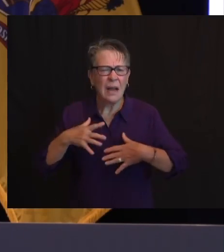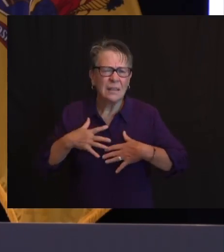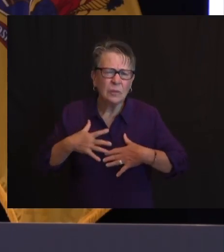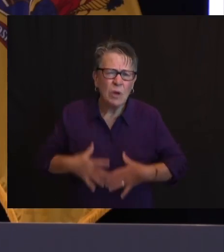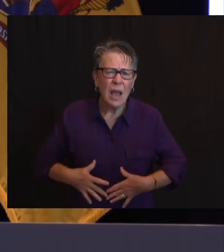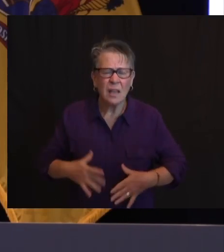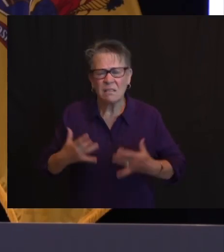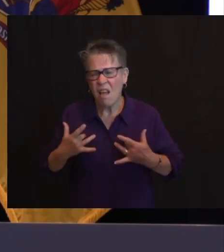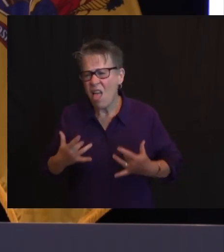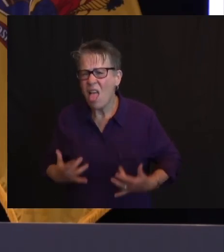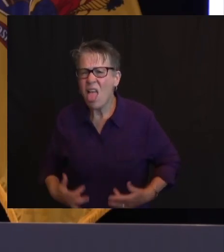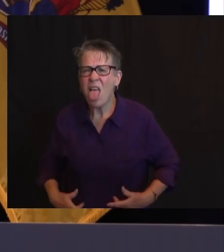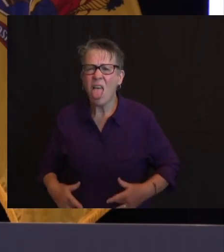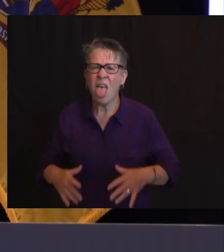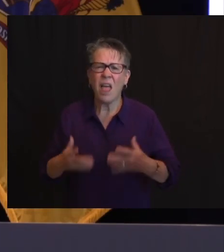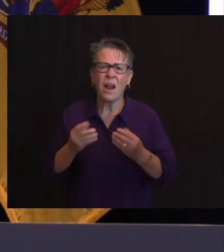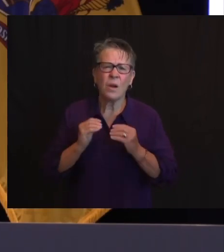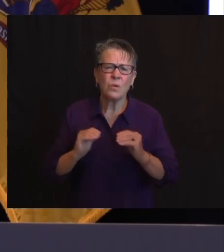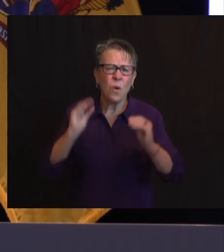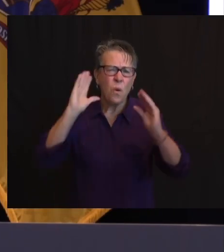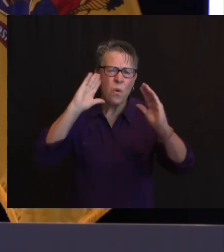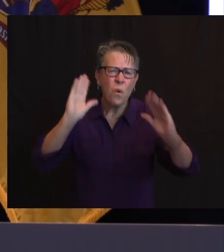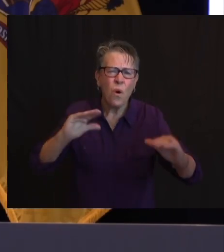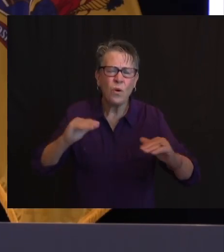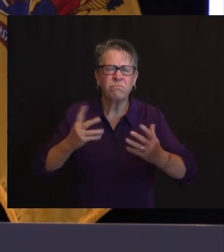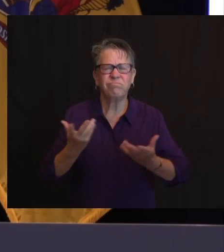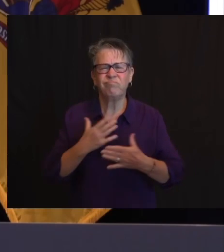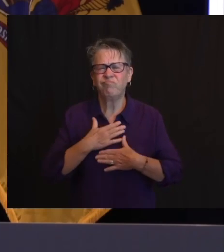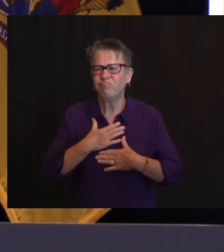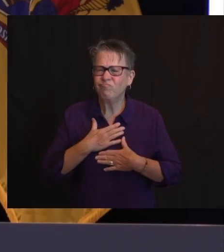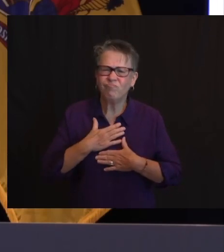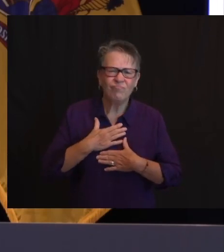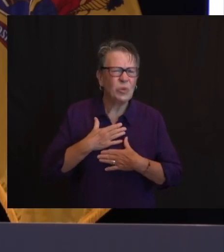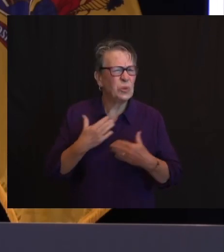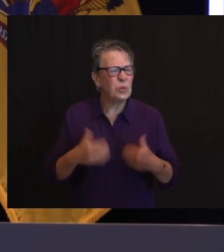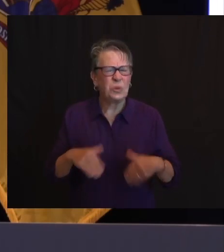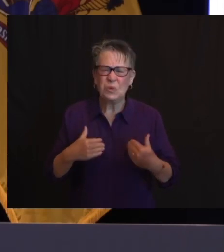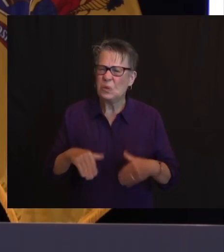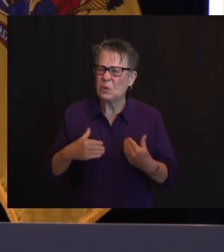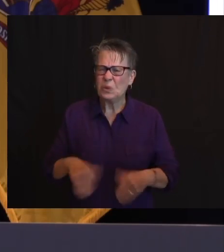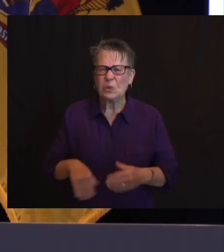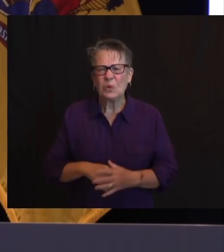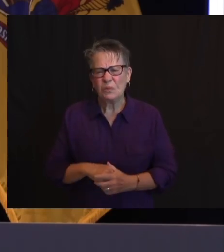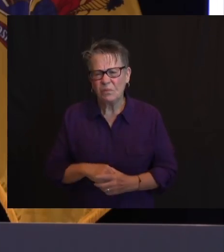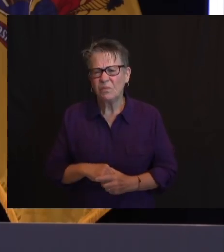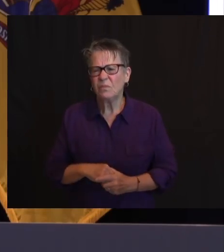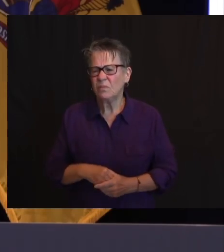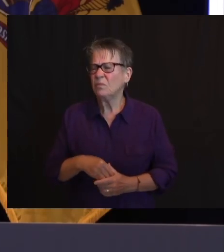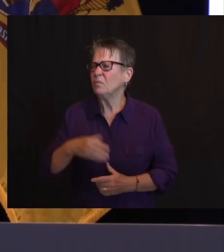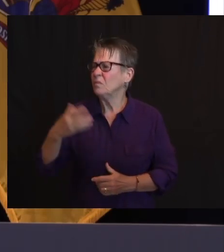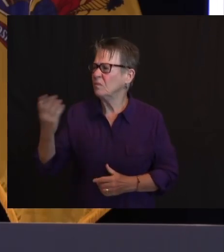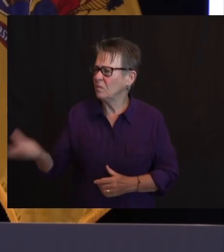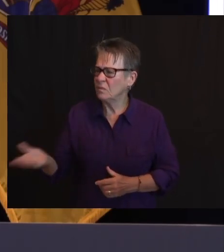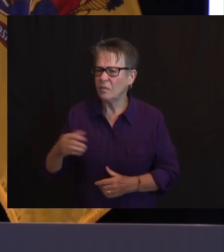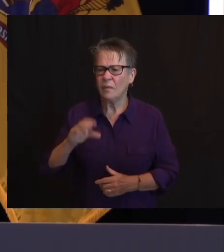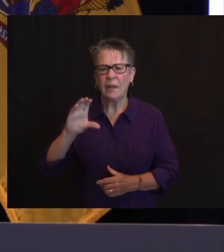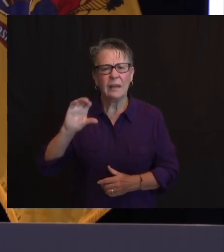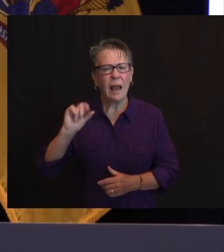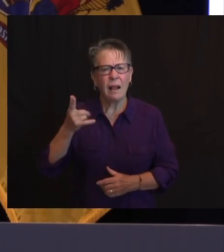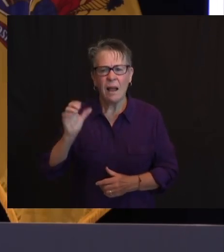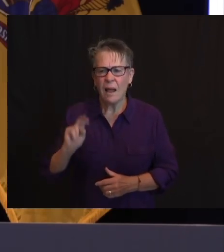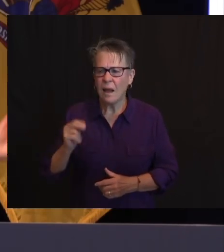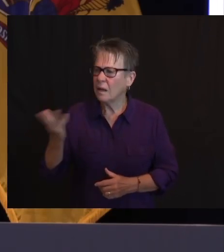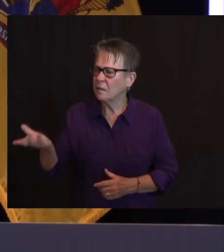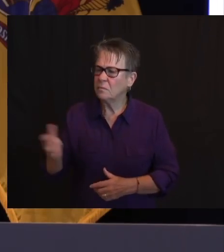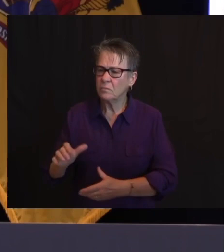Friday. So that was a relief. Again, congratulations to Ryan and Megan, and to you and Linda and her parents, and great